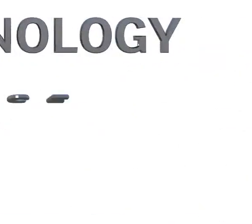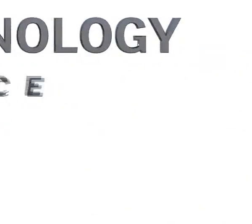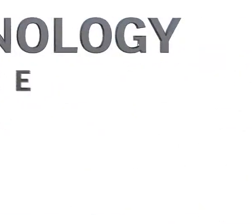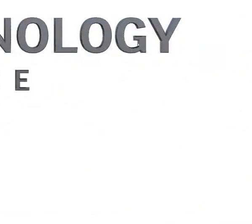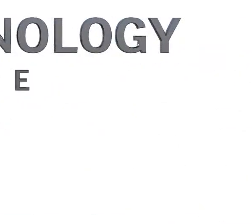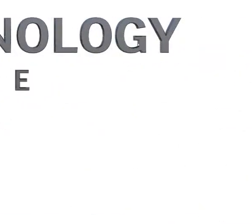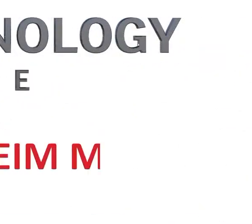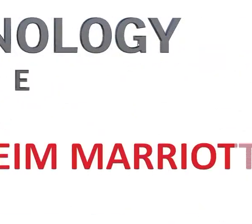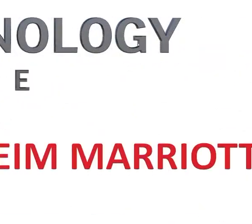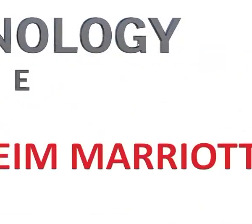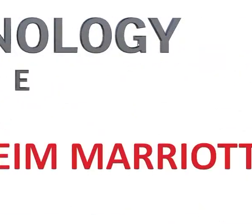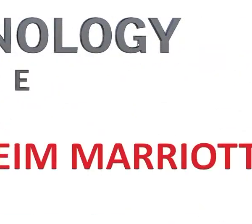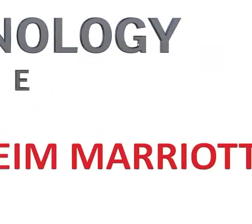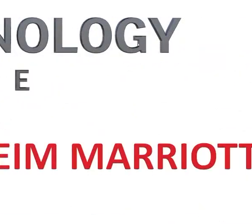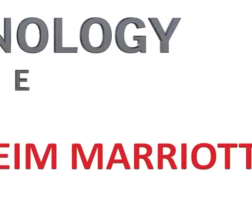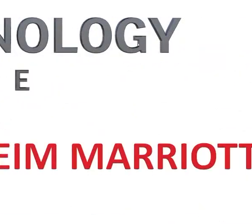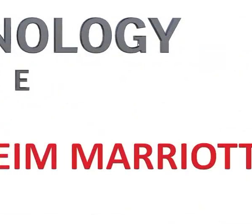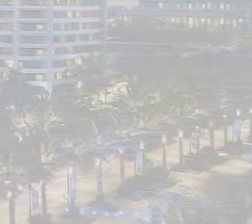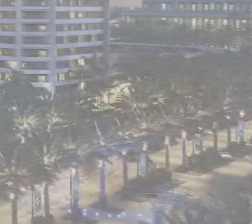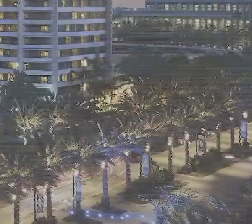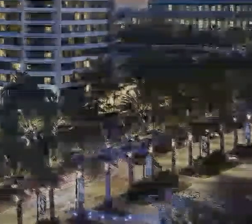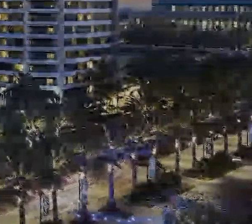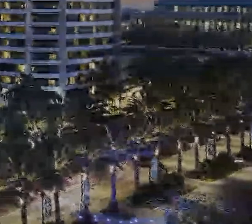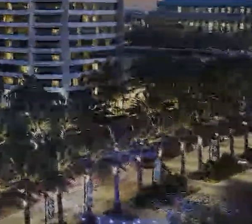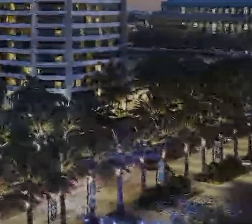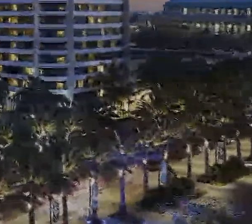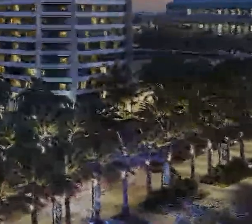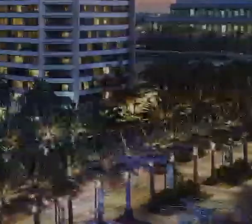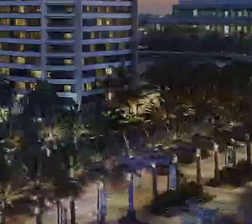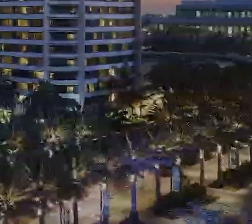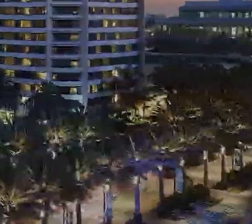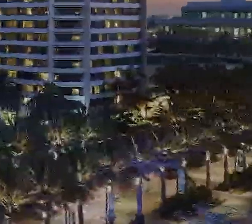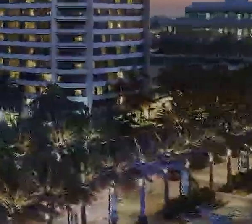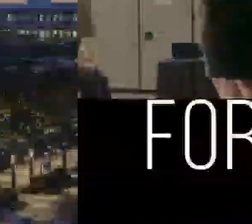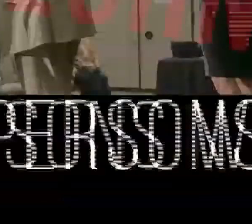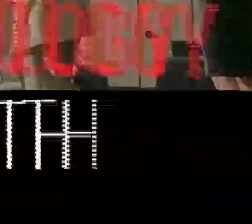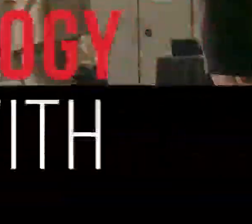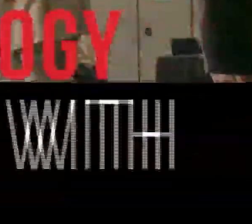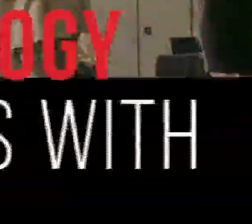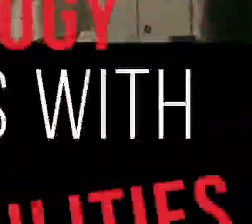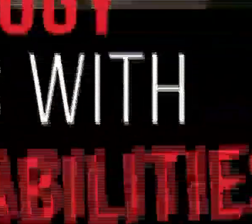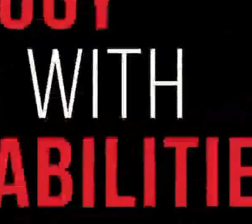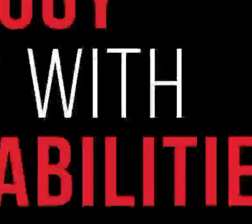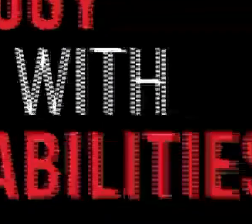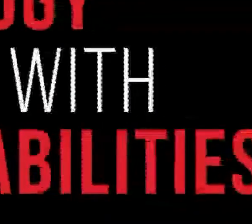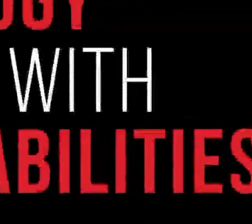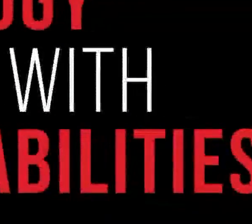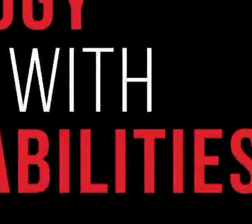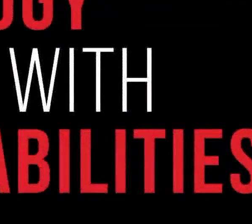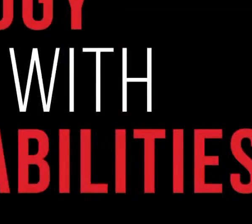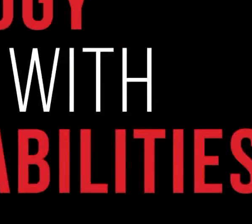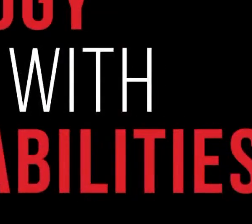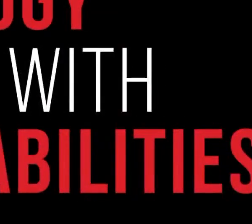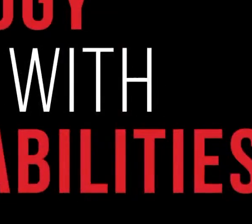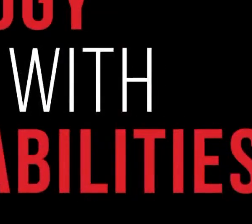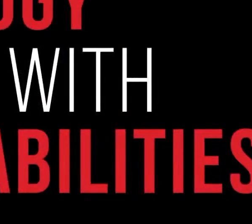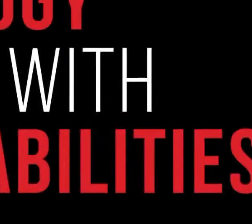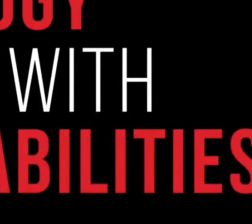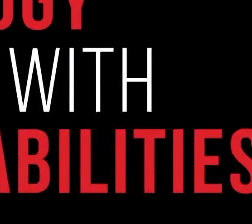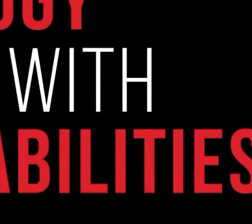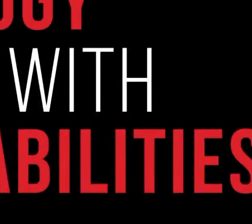The 38th Annual CSUN Assistive Technology Conference, the premier forum on technology for persons with